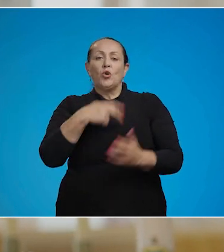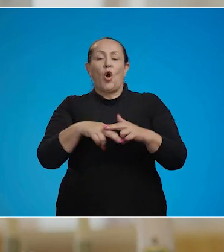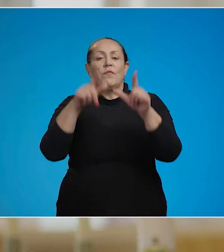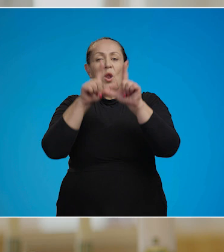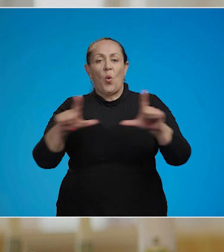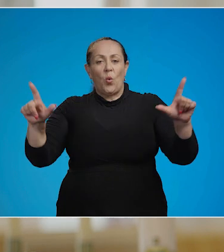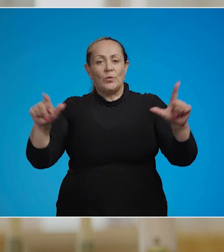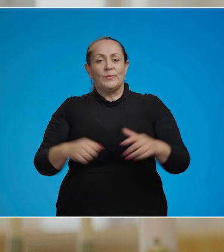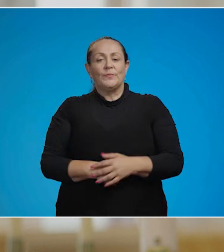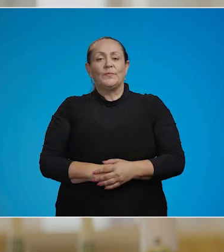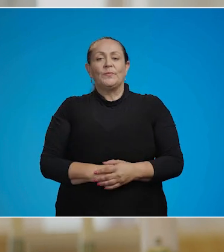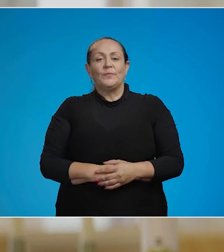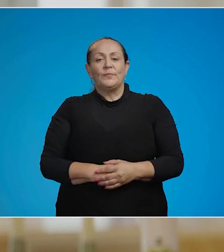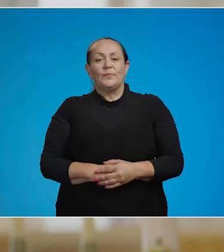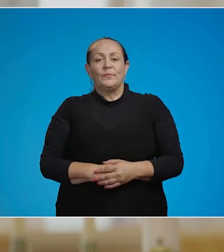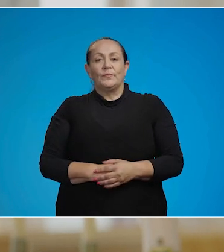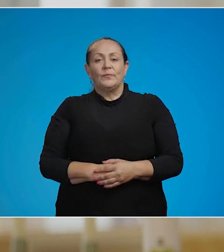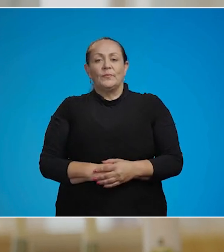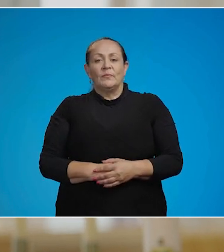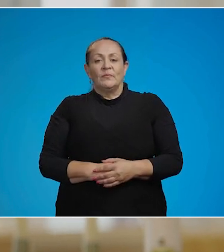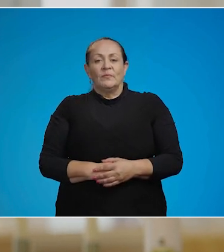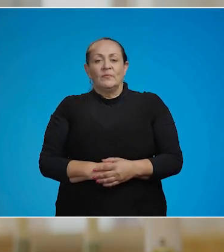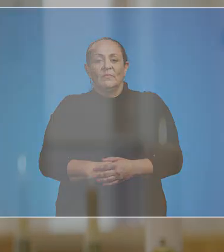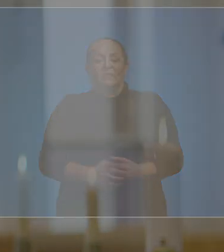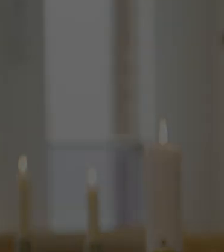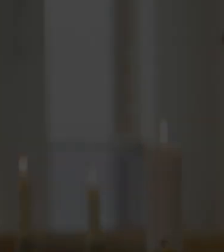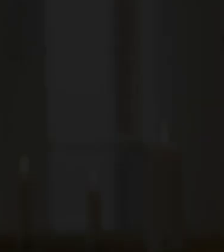The word of the Lord. Thanks be to God.